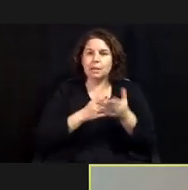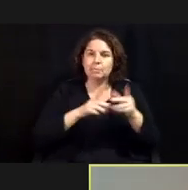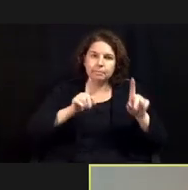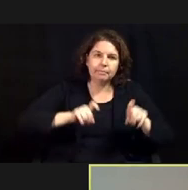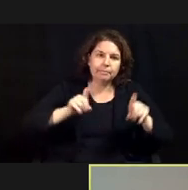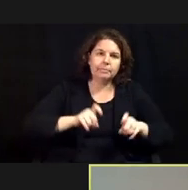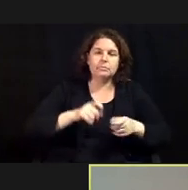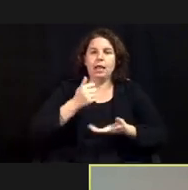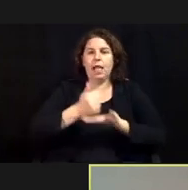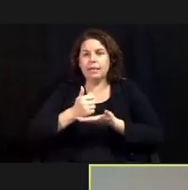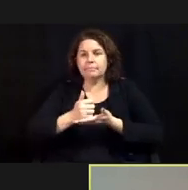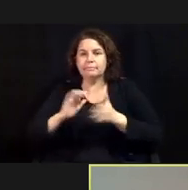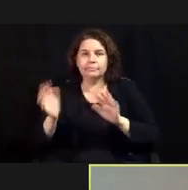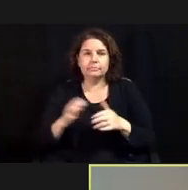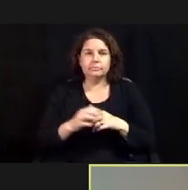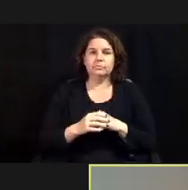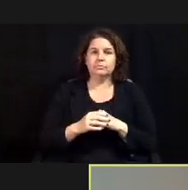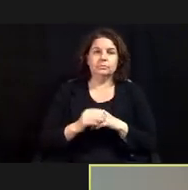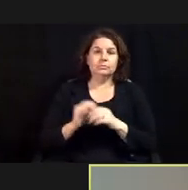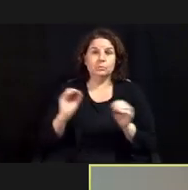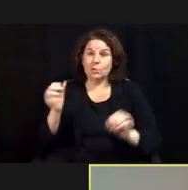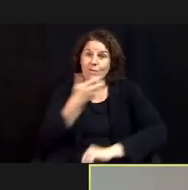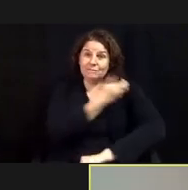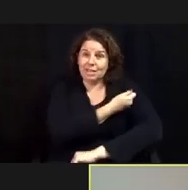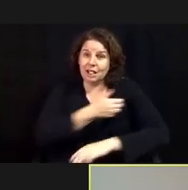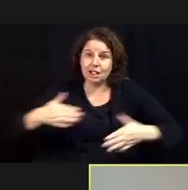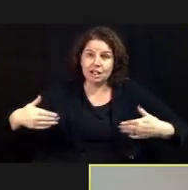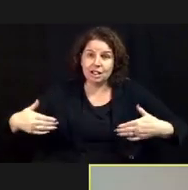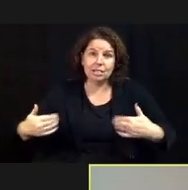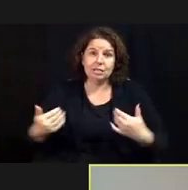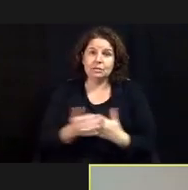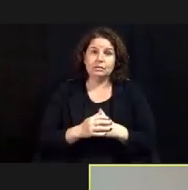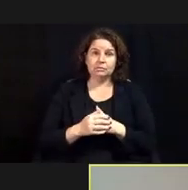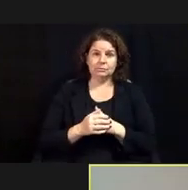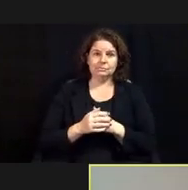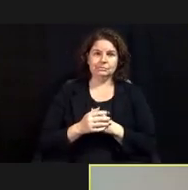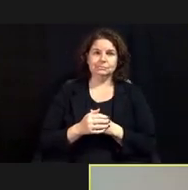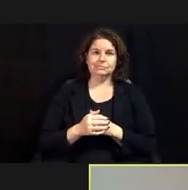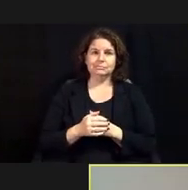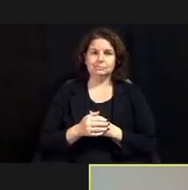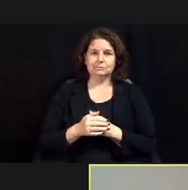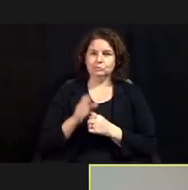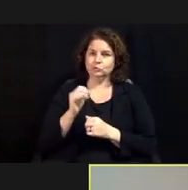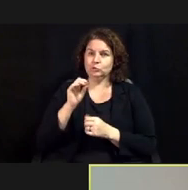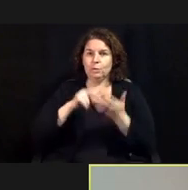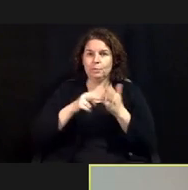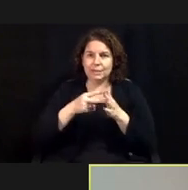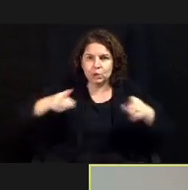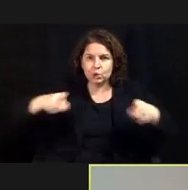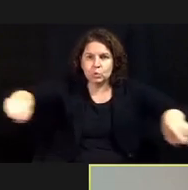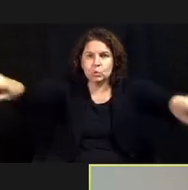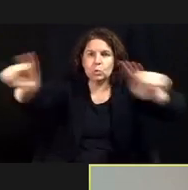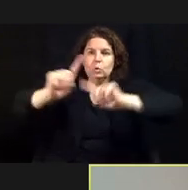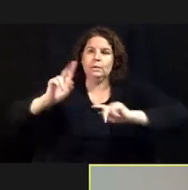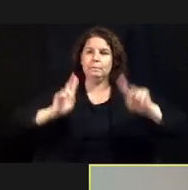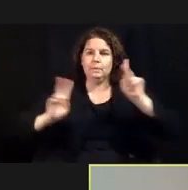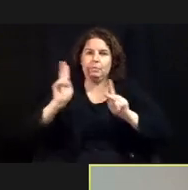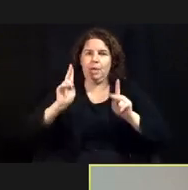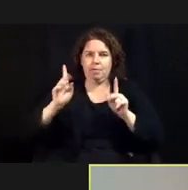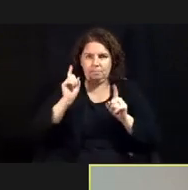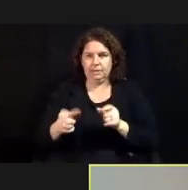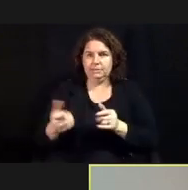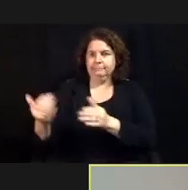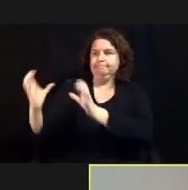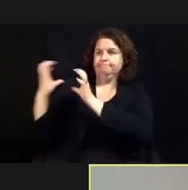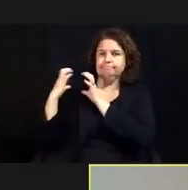there's no vaccine. So those are really the behaviors are the main strategy available to us. So when we see improvement, it's to everyone's